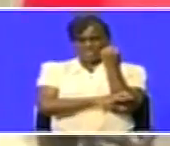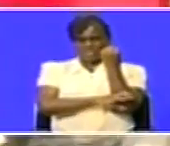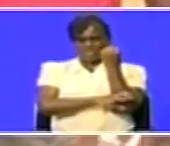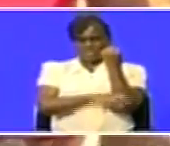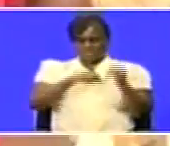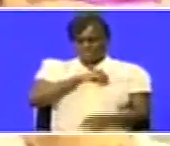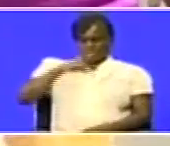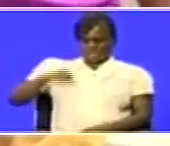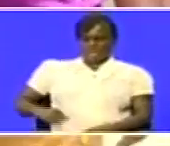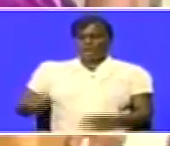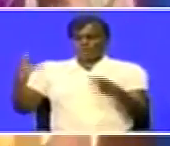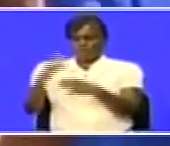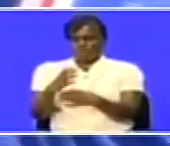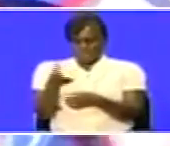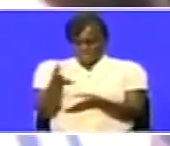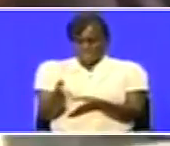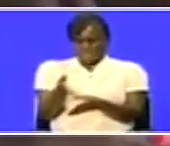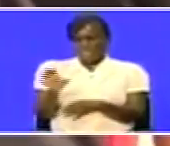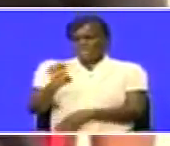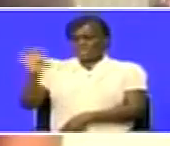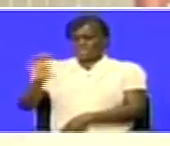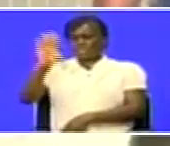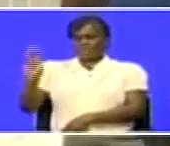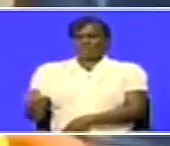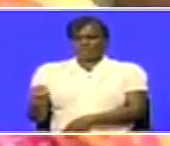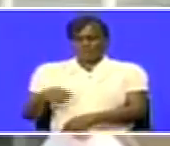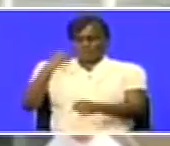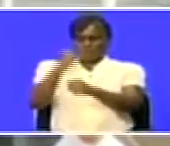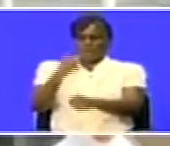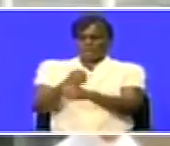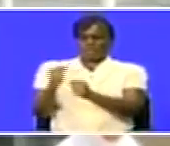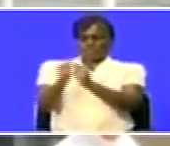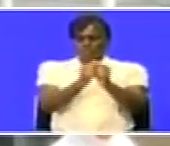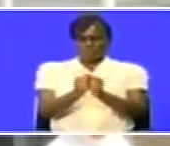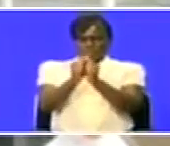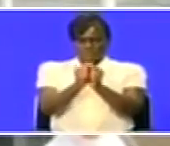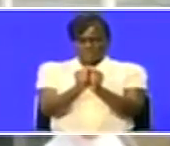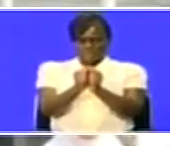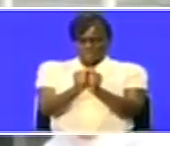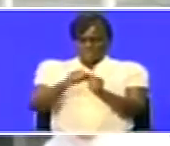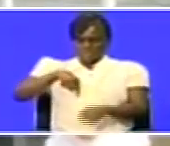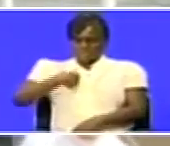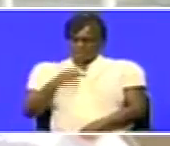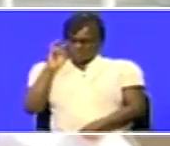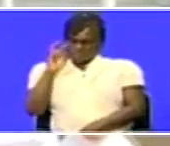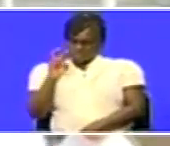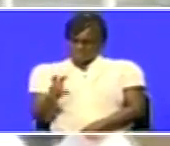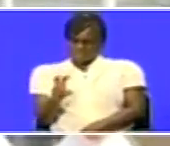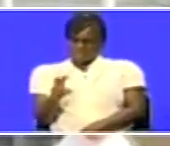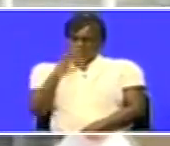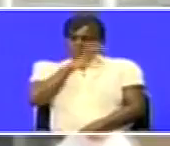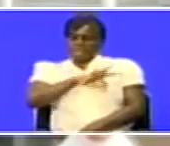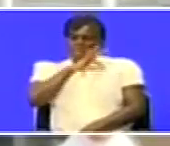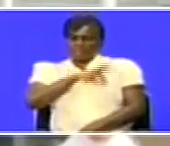China Engineering Group, is a testament of the impact of such collaborations. Na hichi kitu kimeandaliwa kimewekwa hapa kwa ajili ya